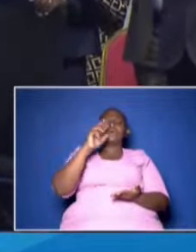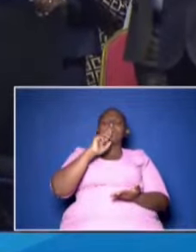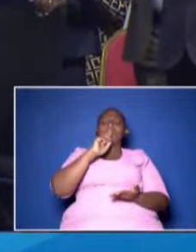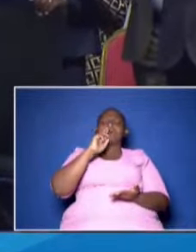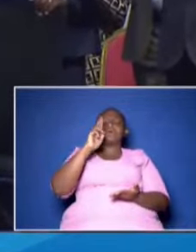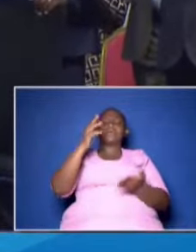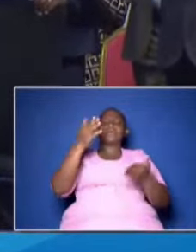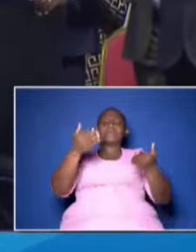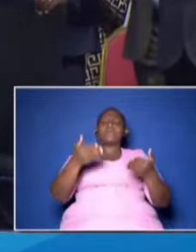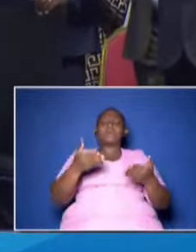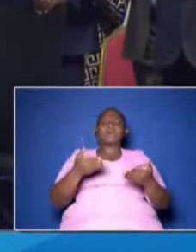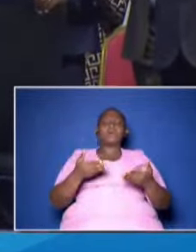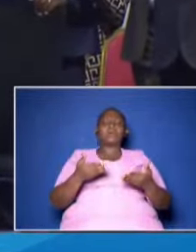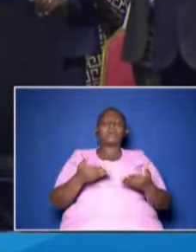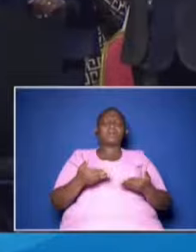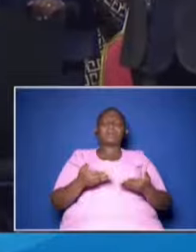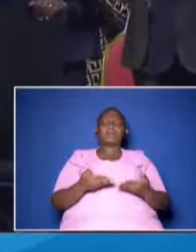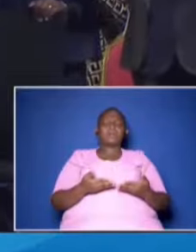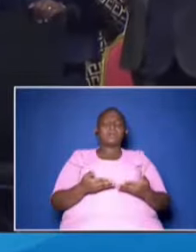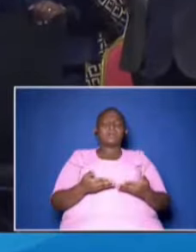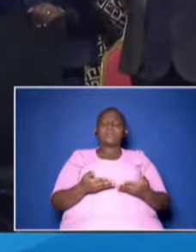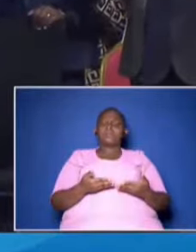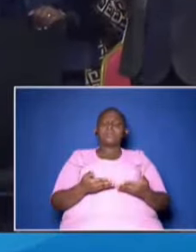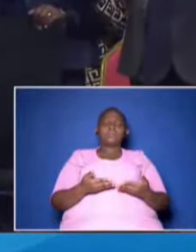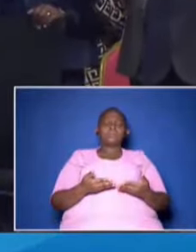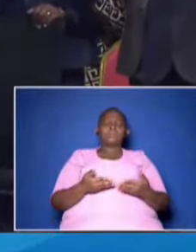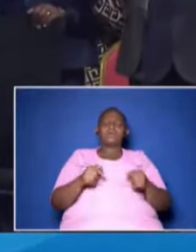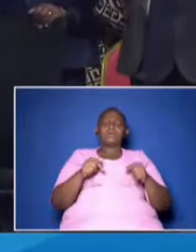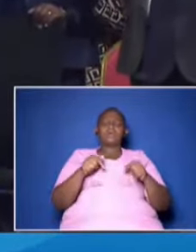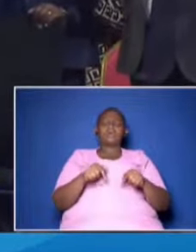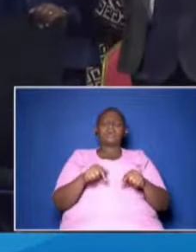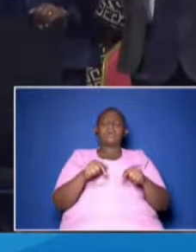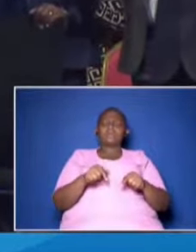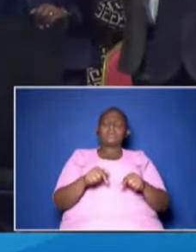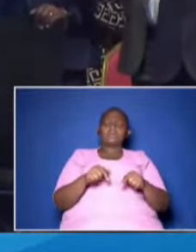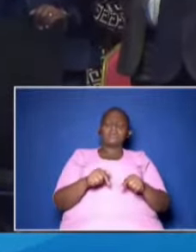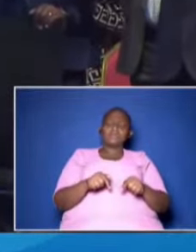Thou Art welome